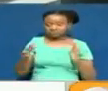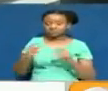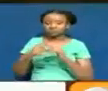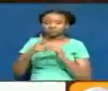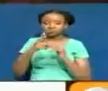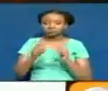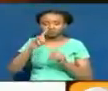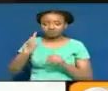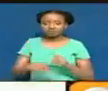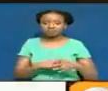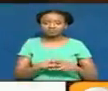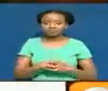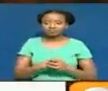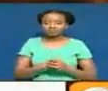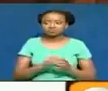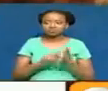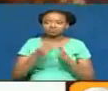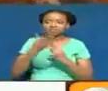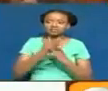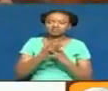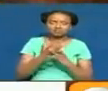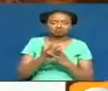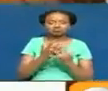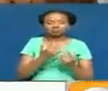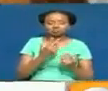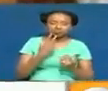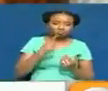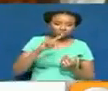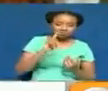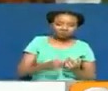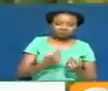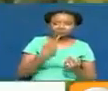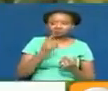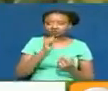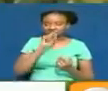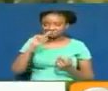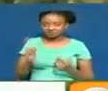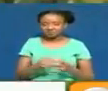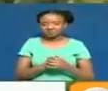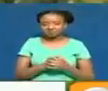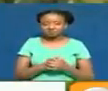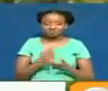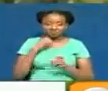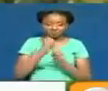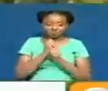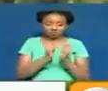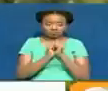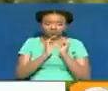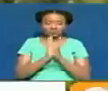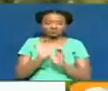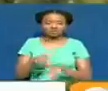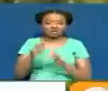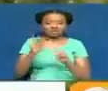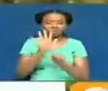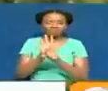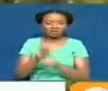cuttings per acre. So it's somewhere between 200,000 to 250,000. Having worked with farmers from the major potato